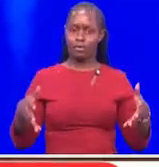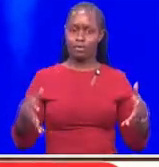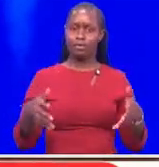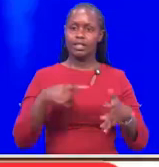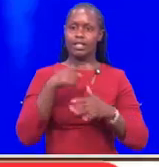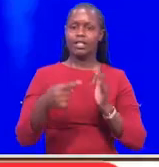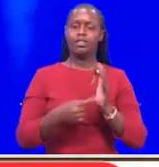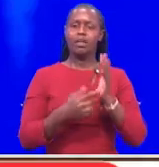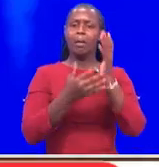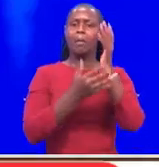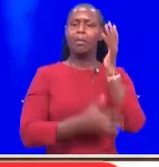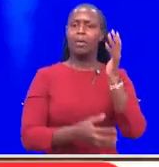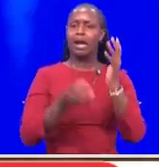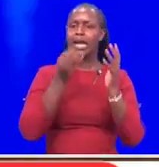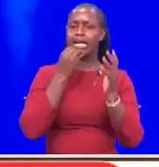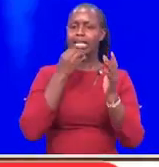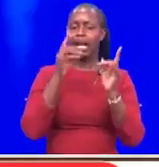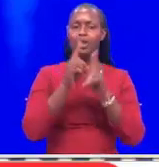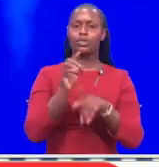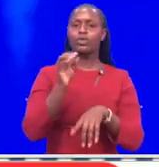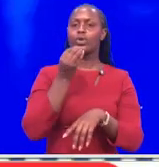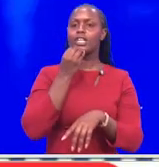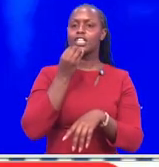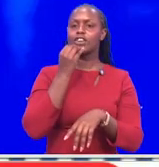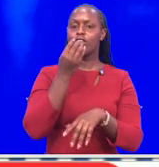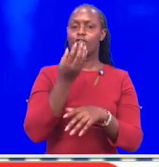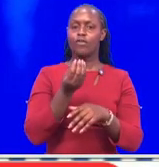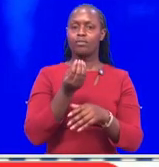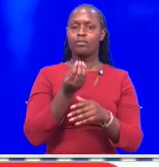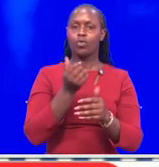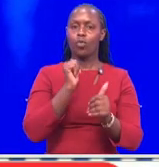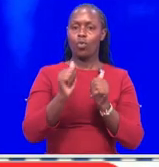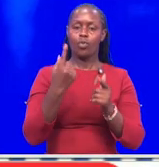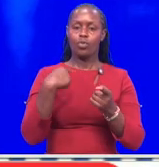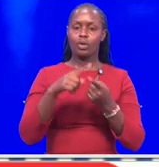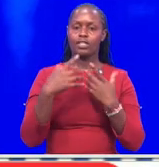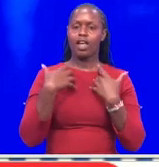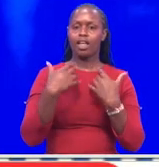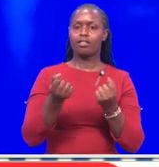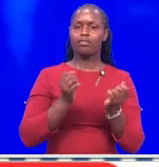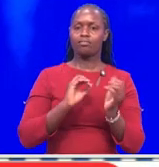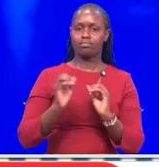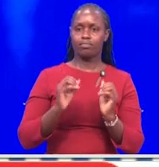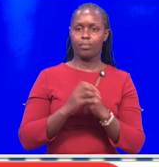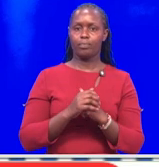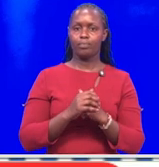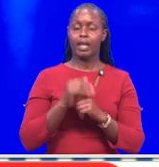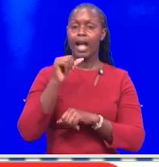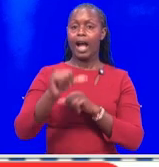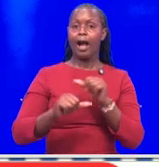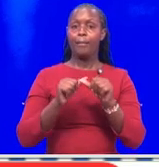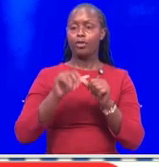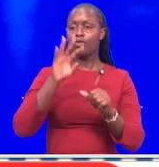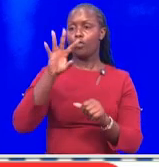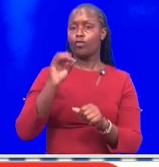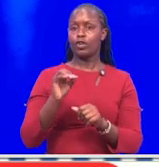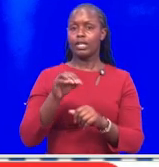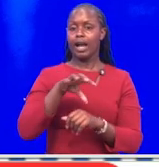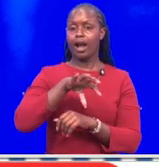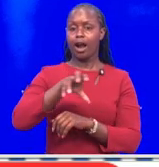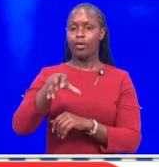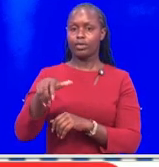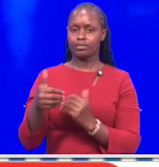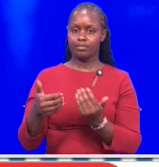habits and the consumption of unhealthy meals. Almost 40 counties. The overweight obesity burden